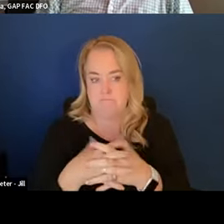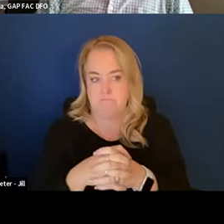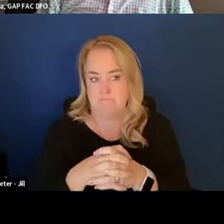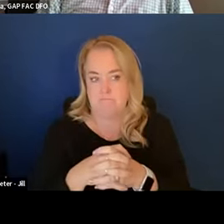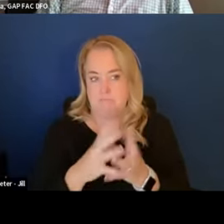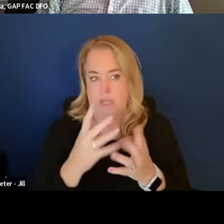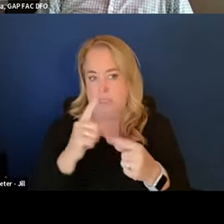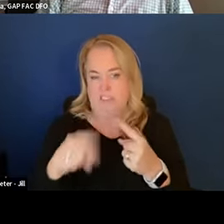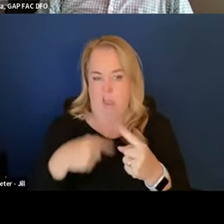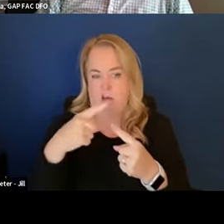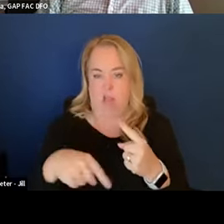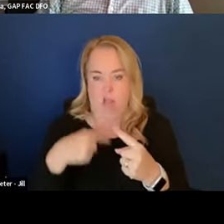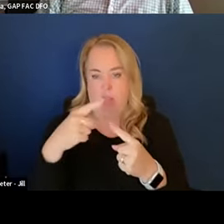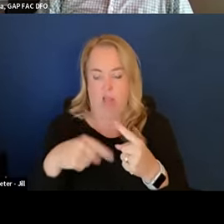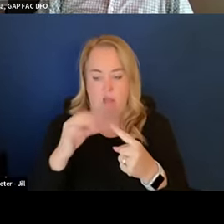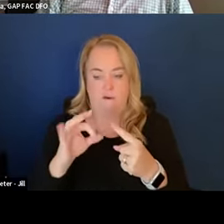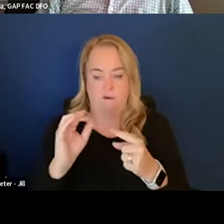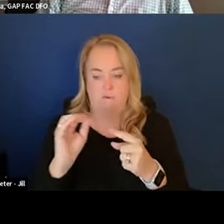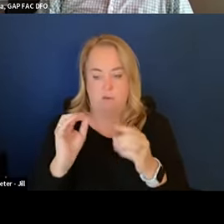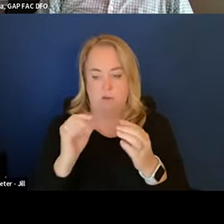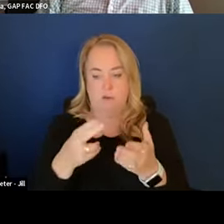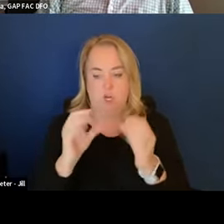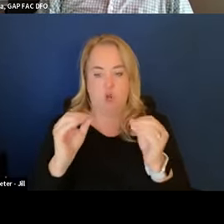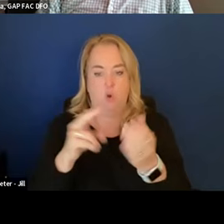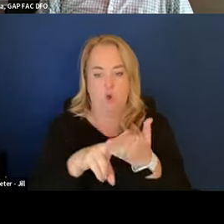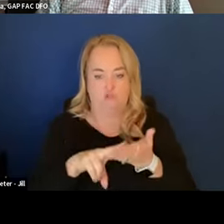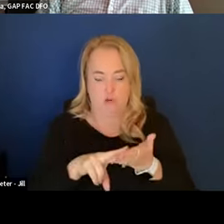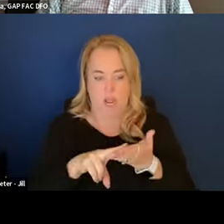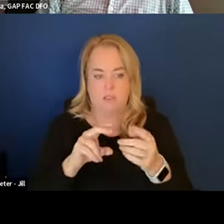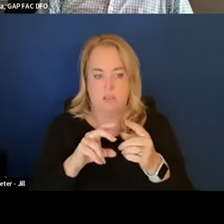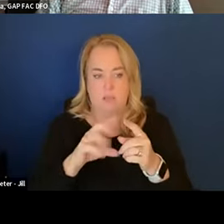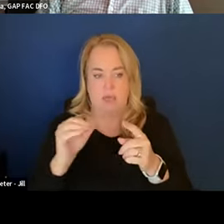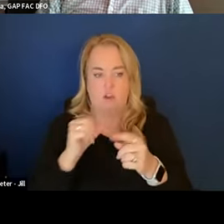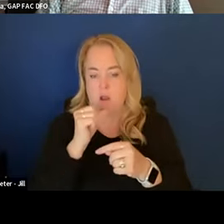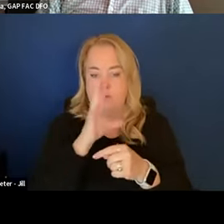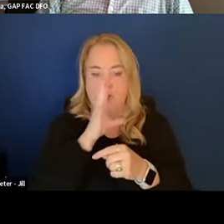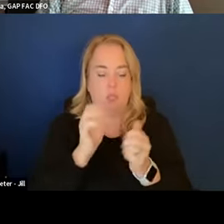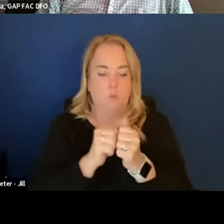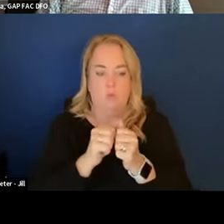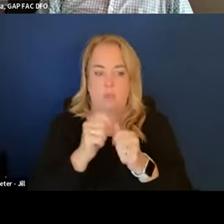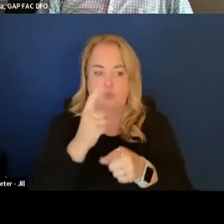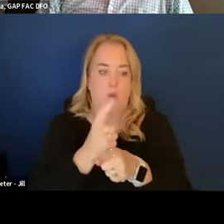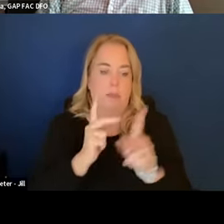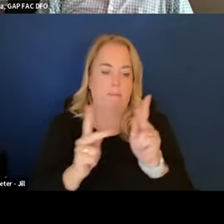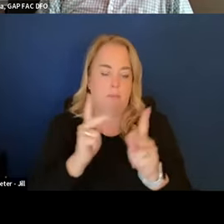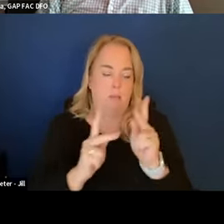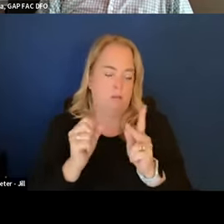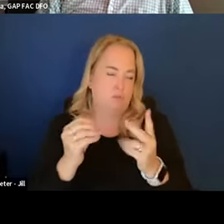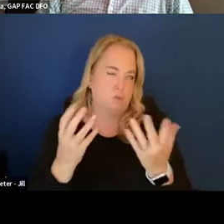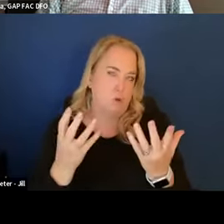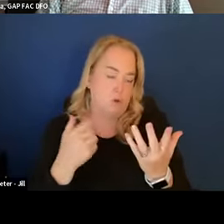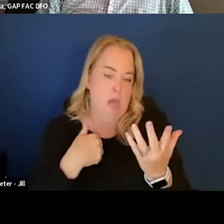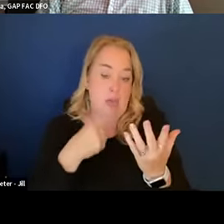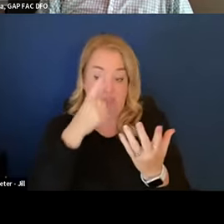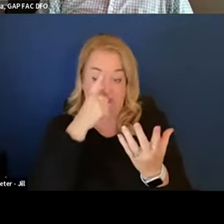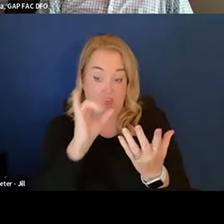a cycle of where they're not going to end up with a contract, and they're not talking to the right people really on either side. So I think those